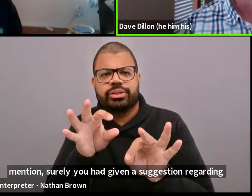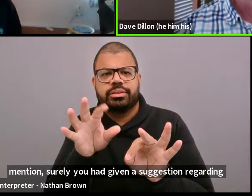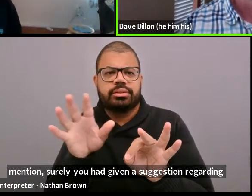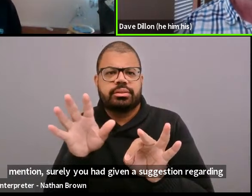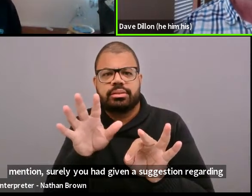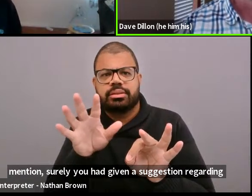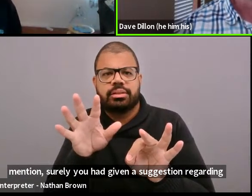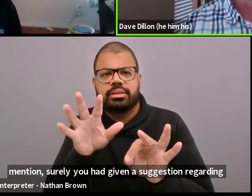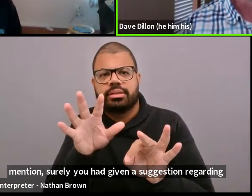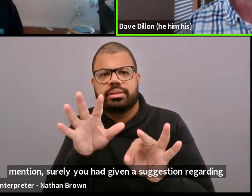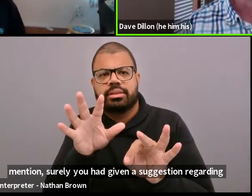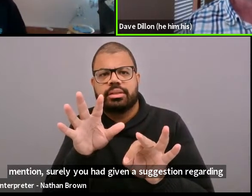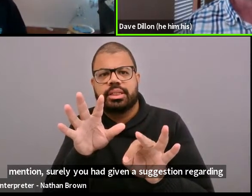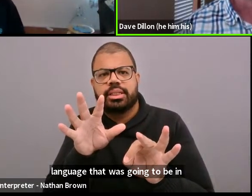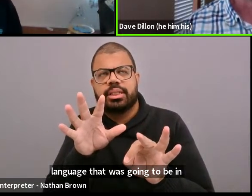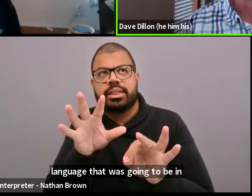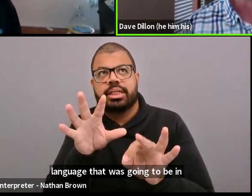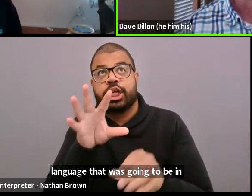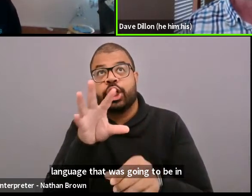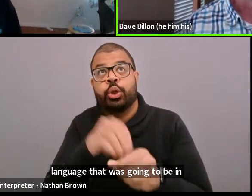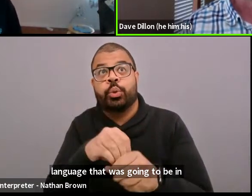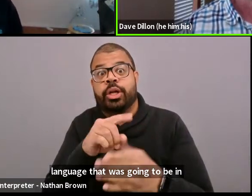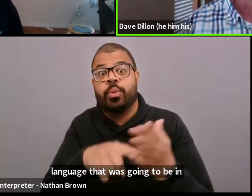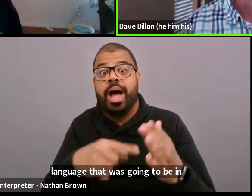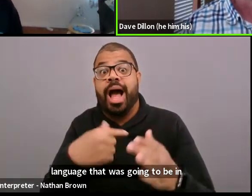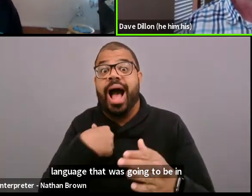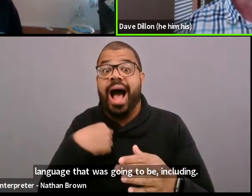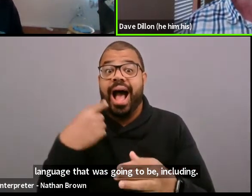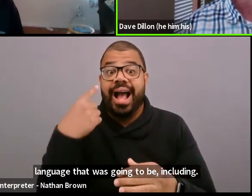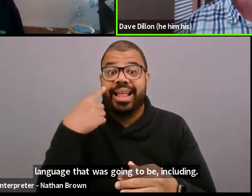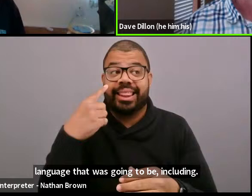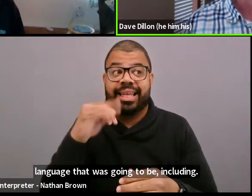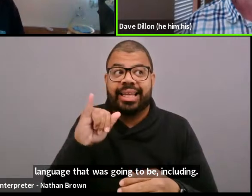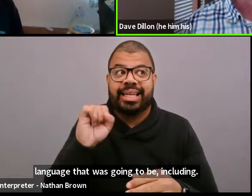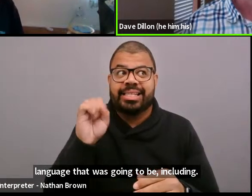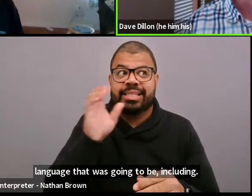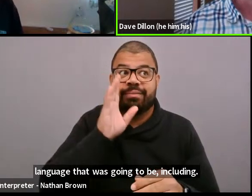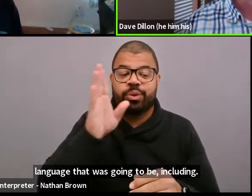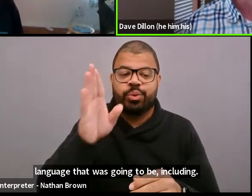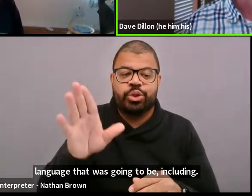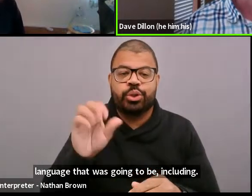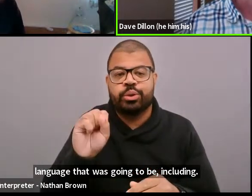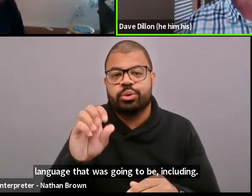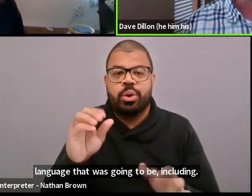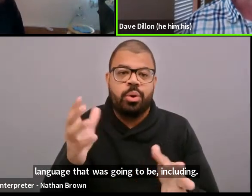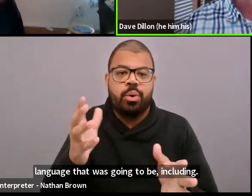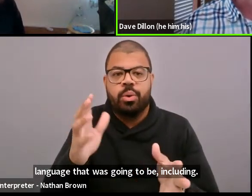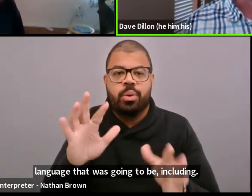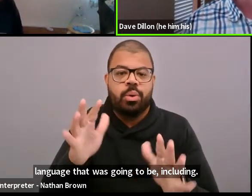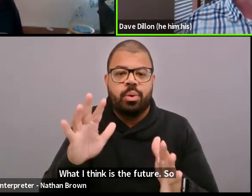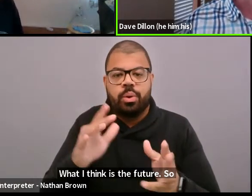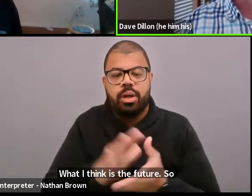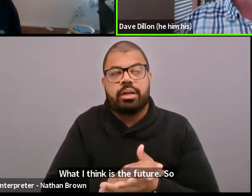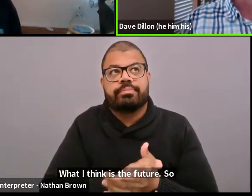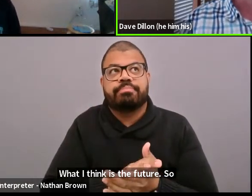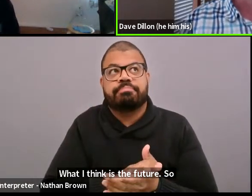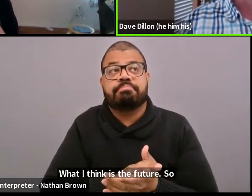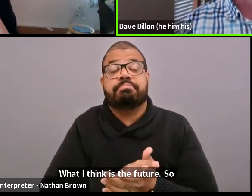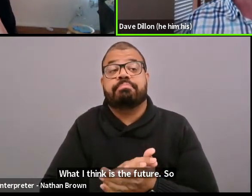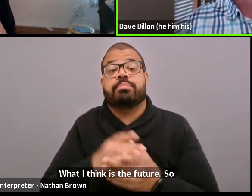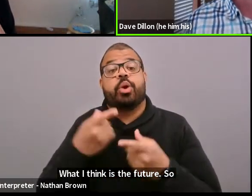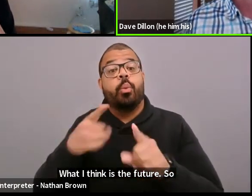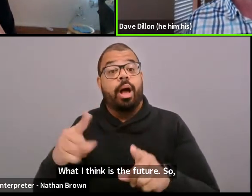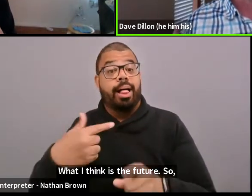including what I think is the future. So as I'm